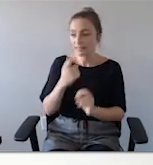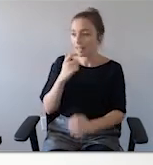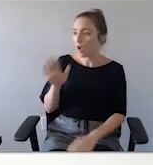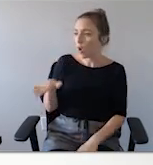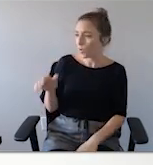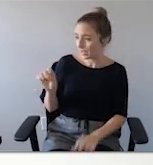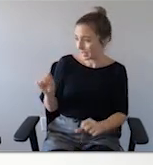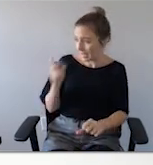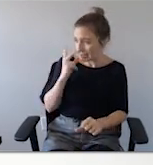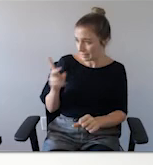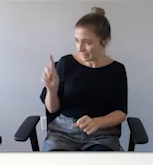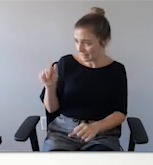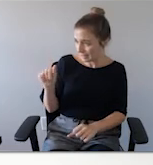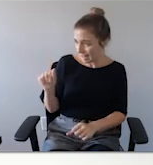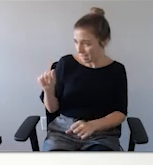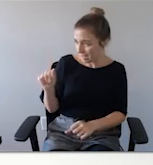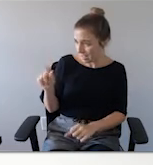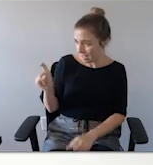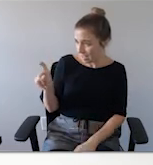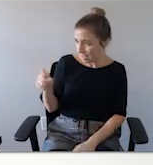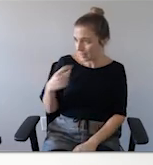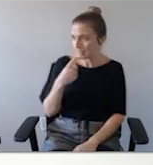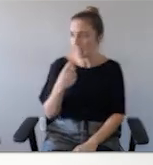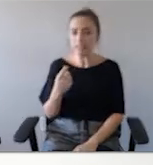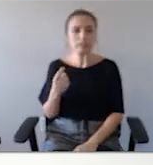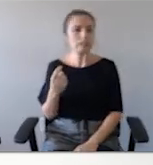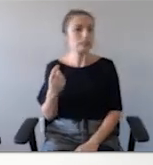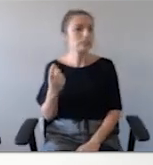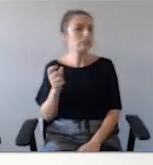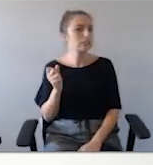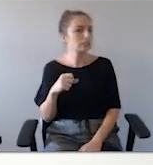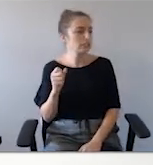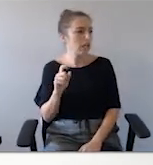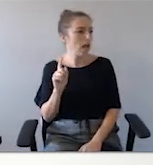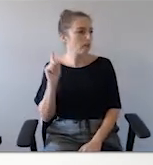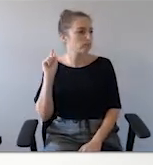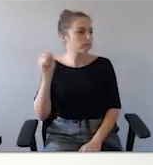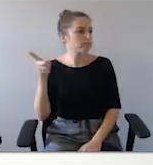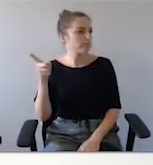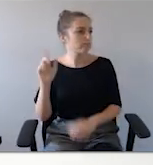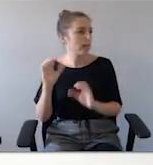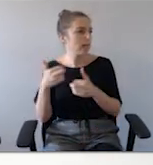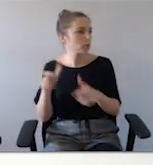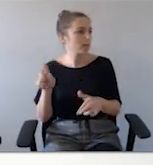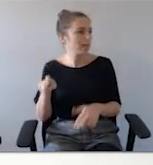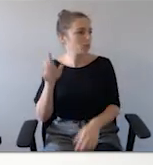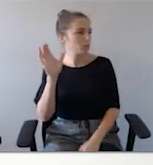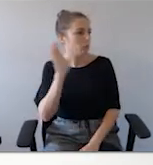Yeah, it's in the classroom. I gotta look